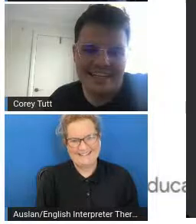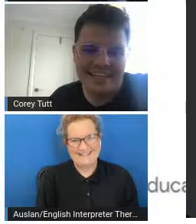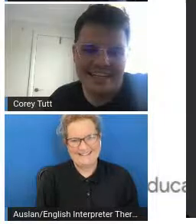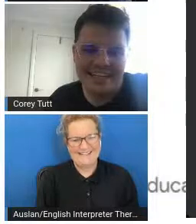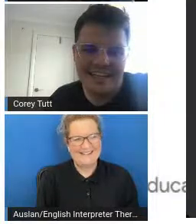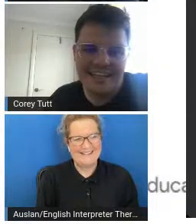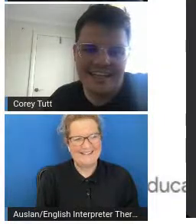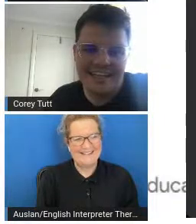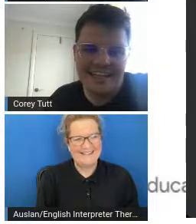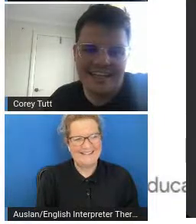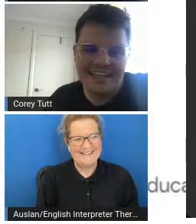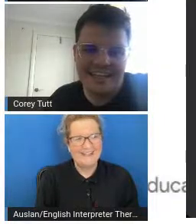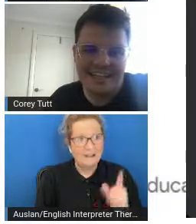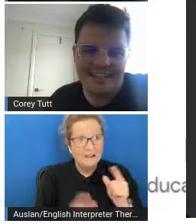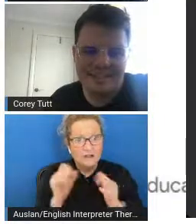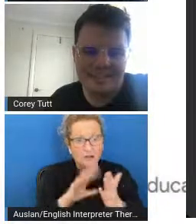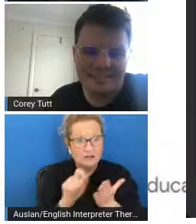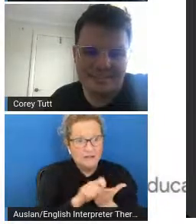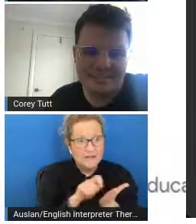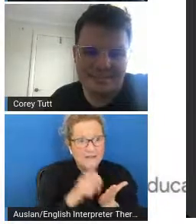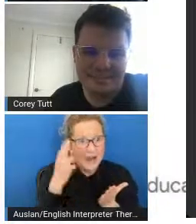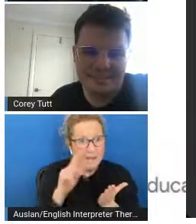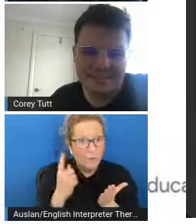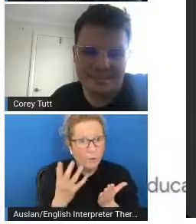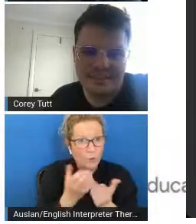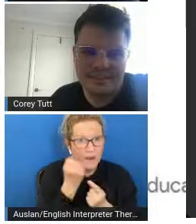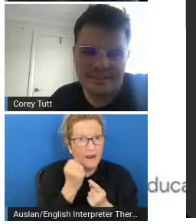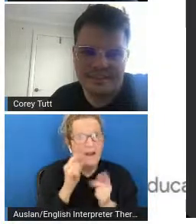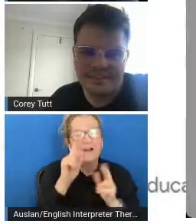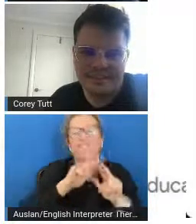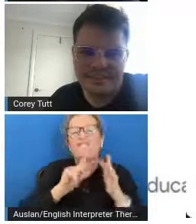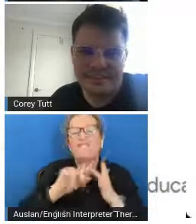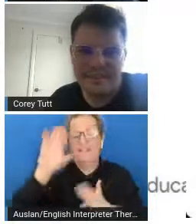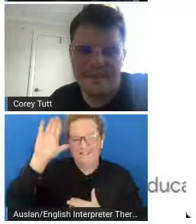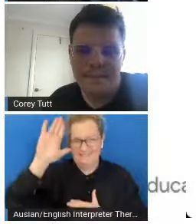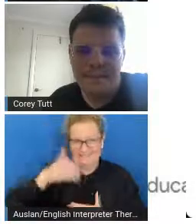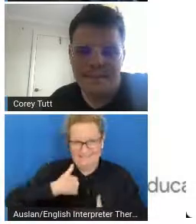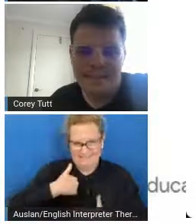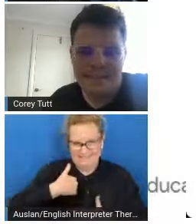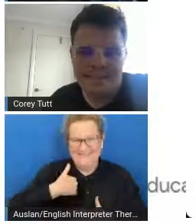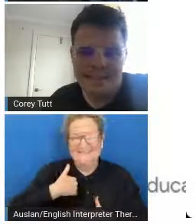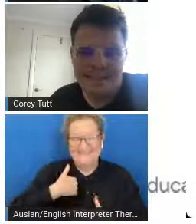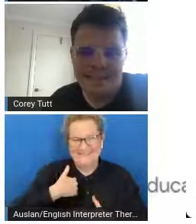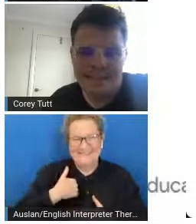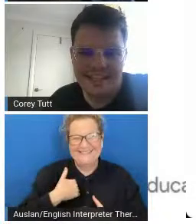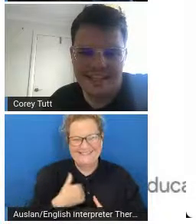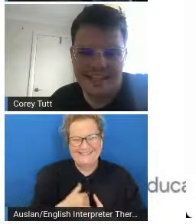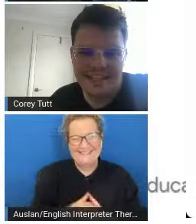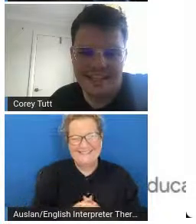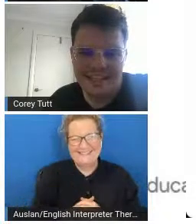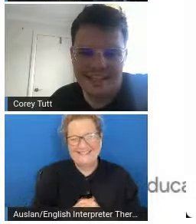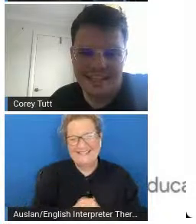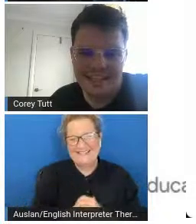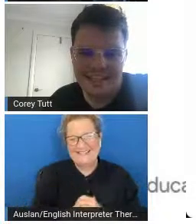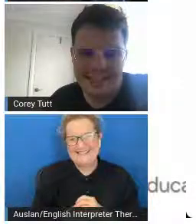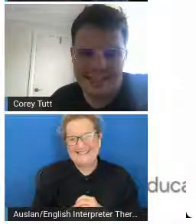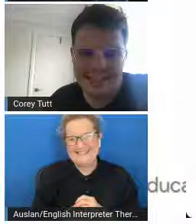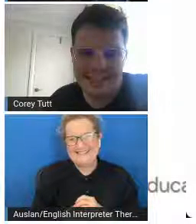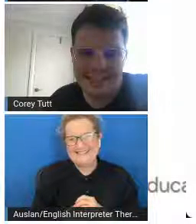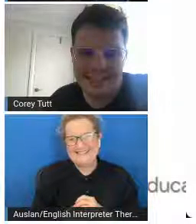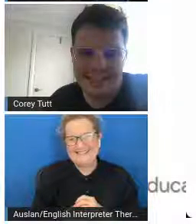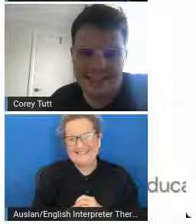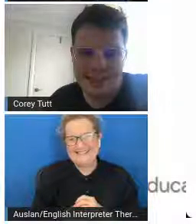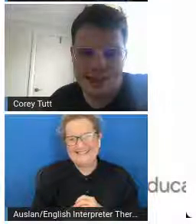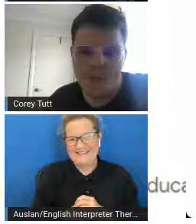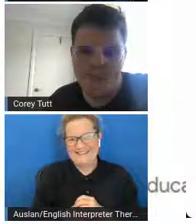Chris, are you keeping track of who's winning? I am. I'm writing them down. Okay, good. I was too. Here we go. Right, let's do